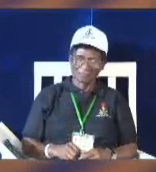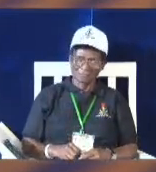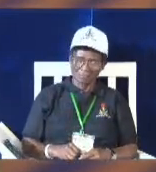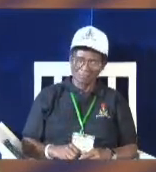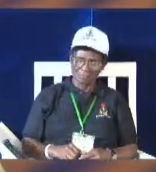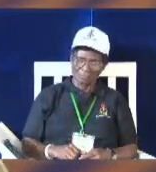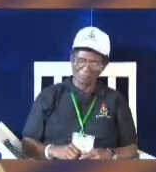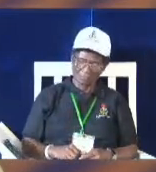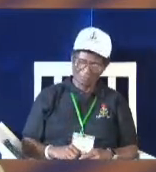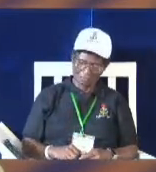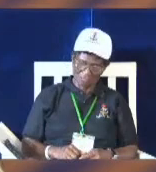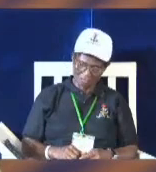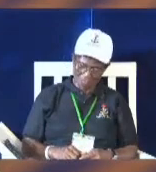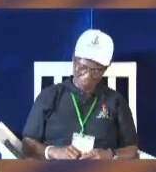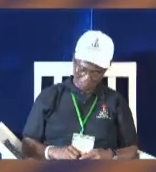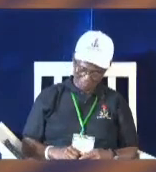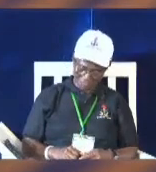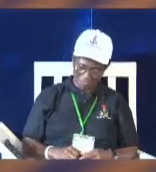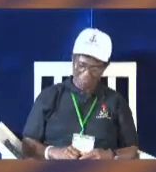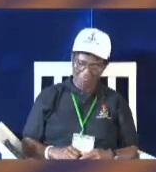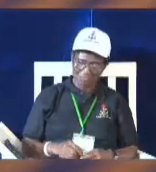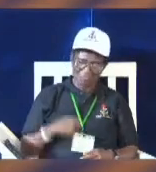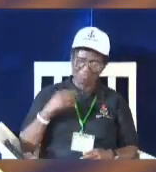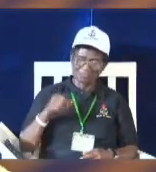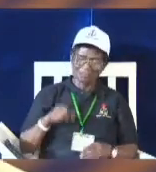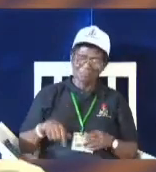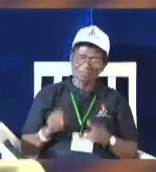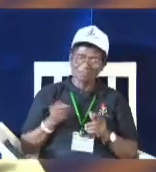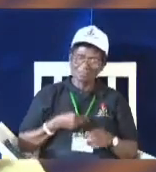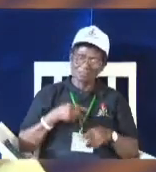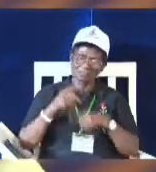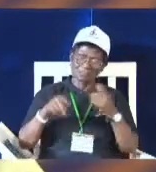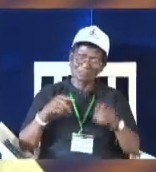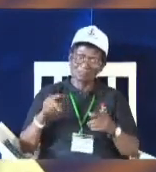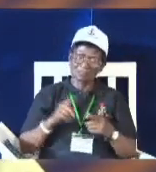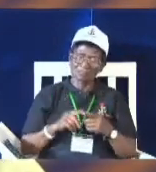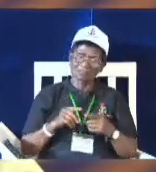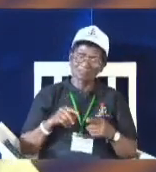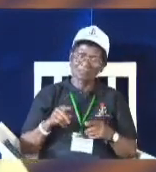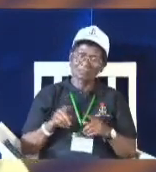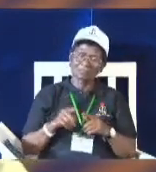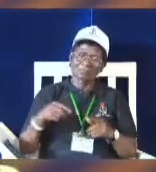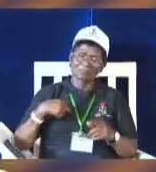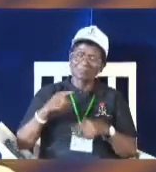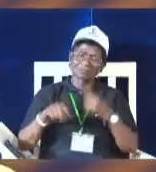up. I said, "Good, let's go." So we got to him.